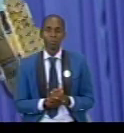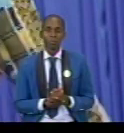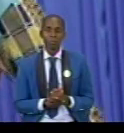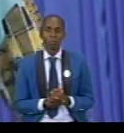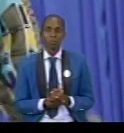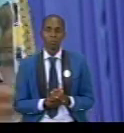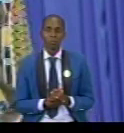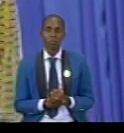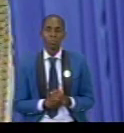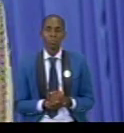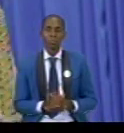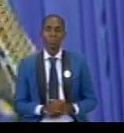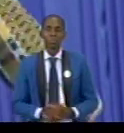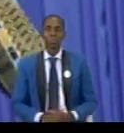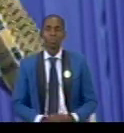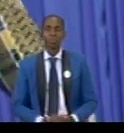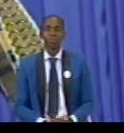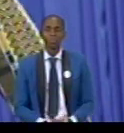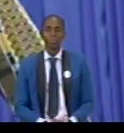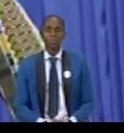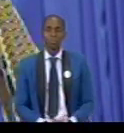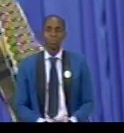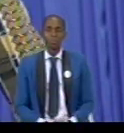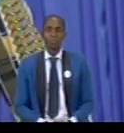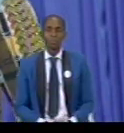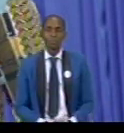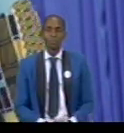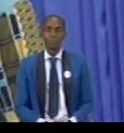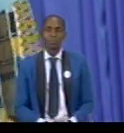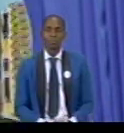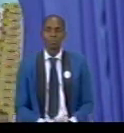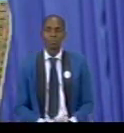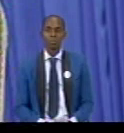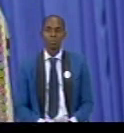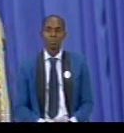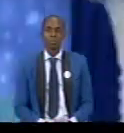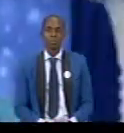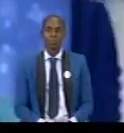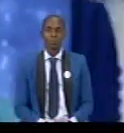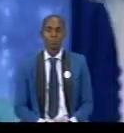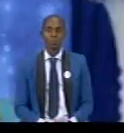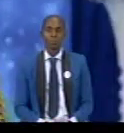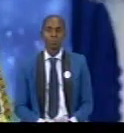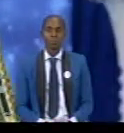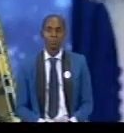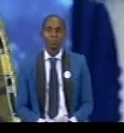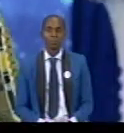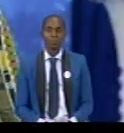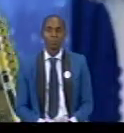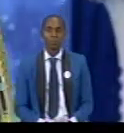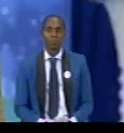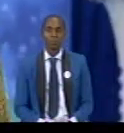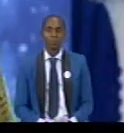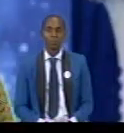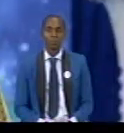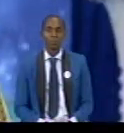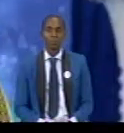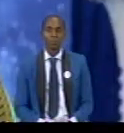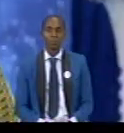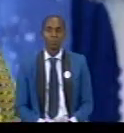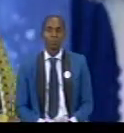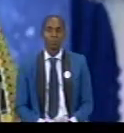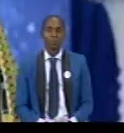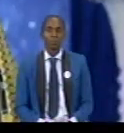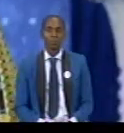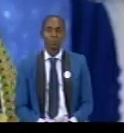mi re kakiri igba te won mu mi re yen won mu mi lodo awon onisegun yen won